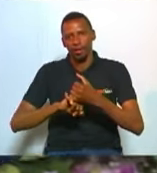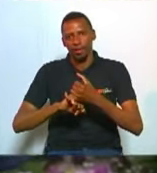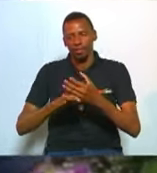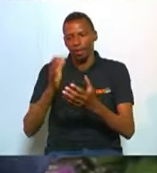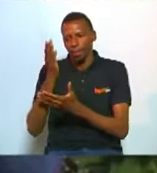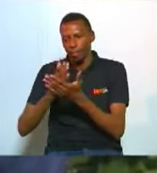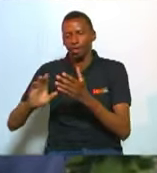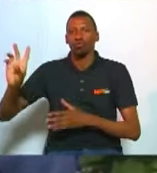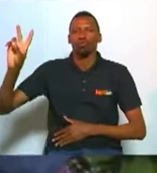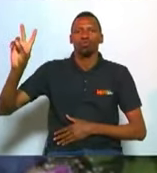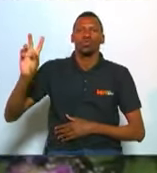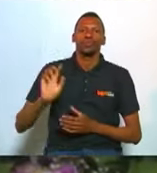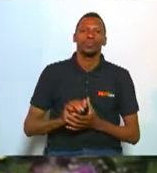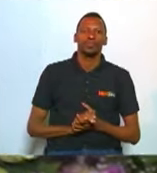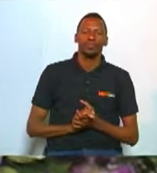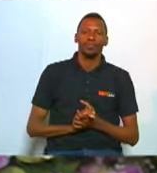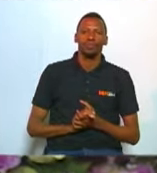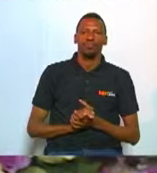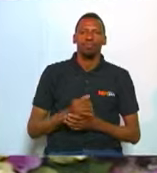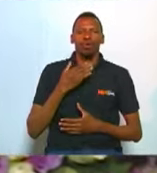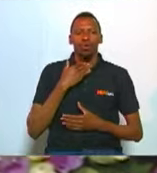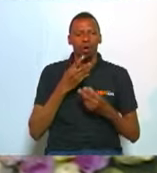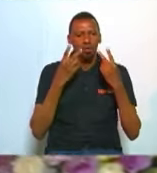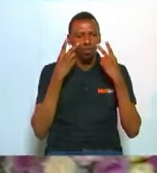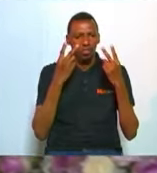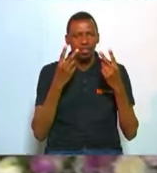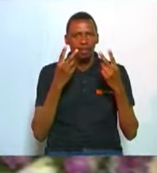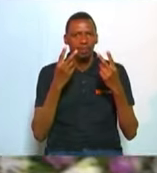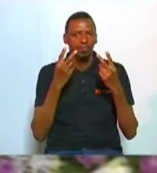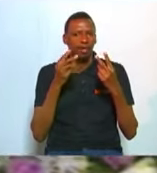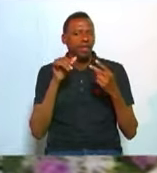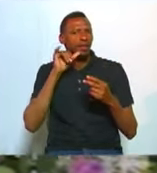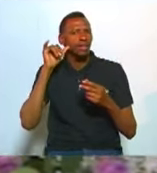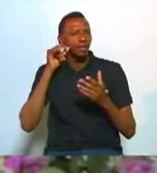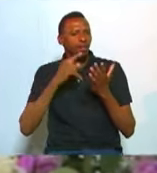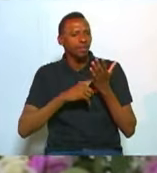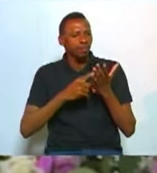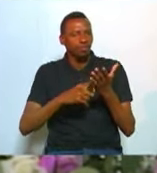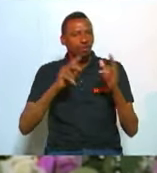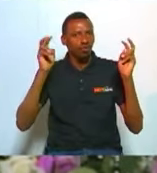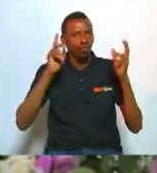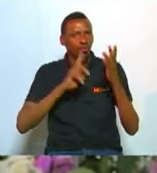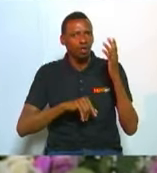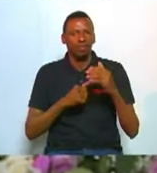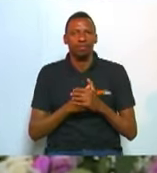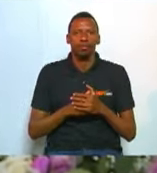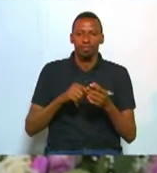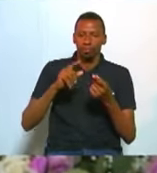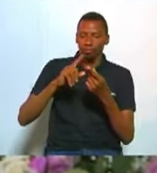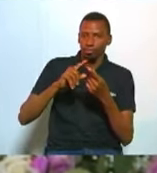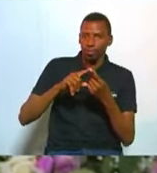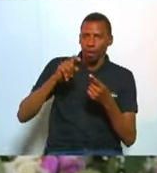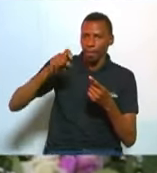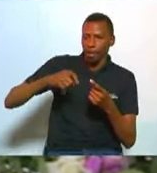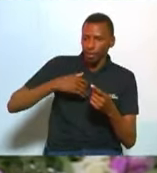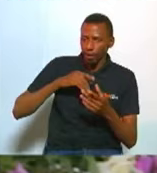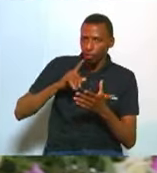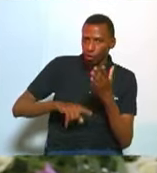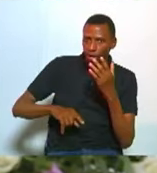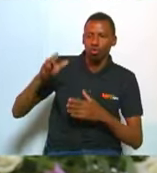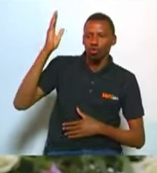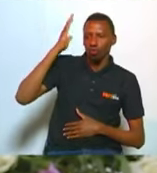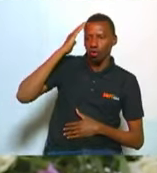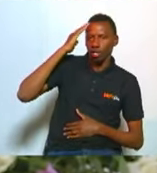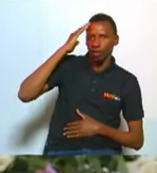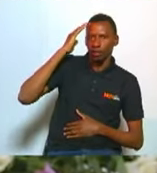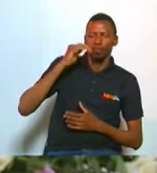Can we just see the few things we discussed about? You must have knowledge. Do you remember that one?